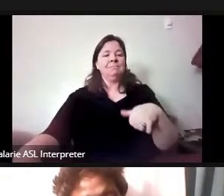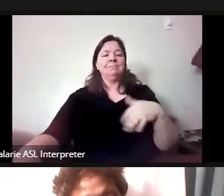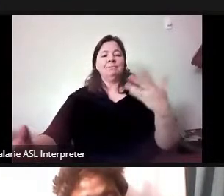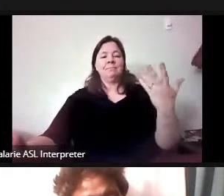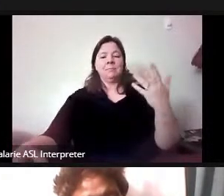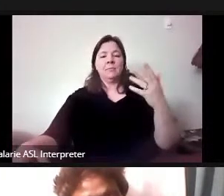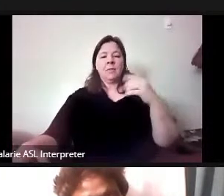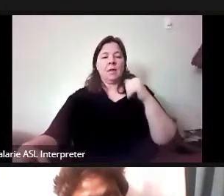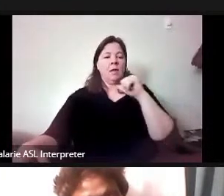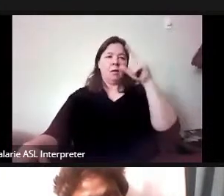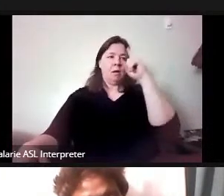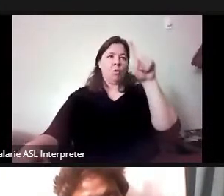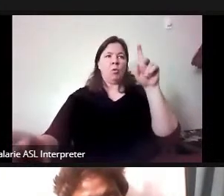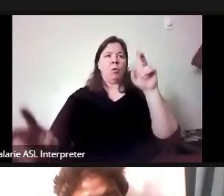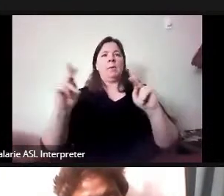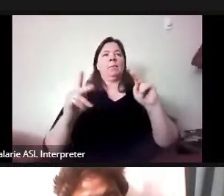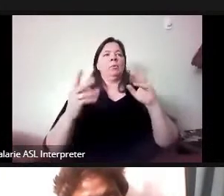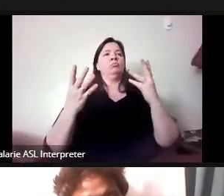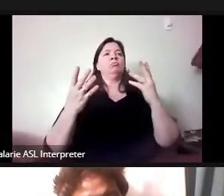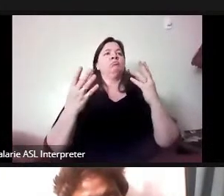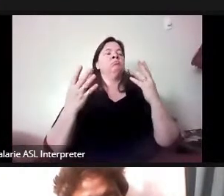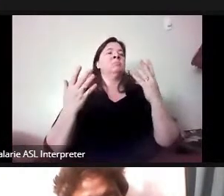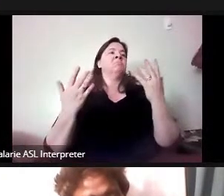Not for the faint of heart.